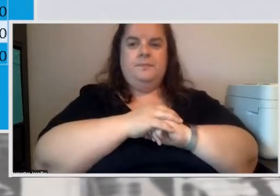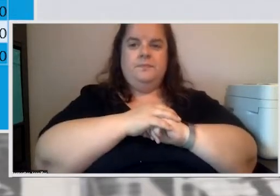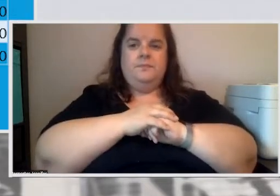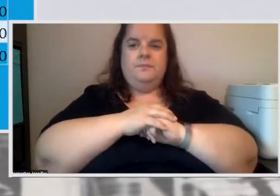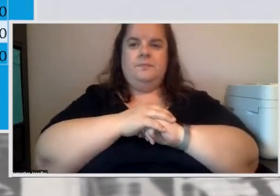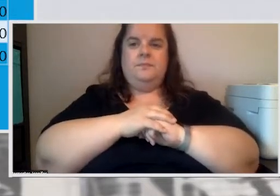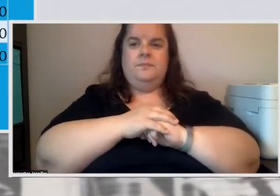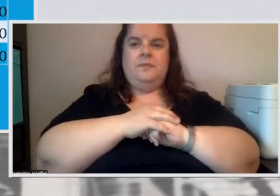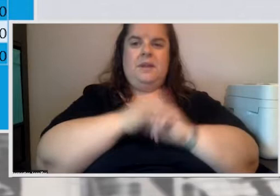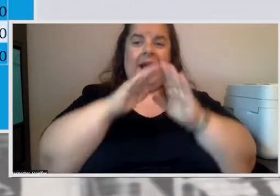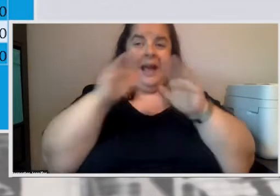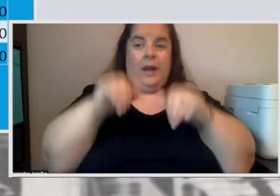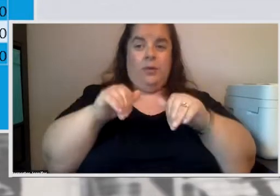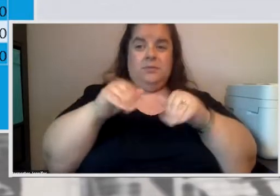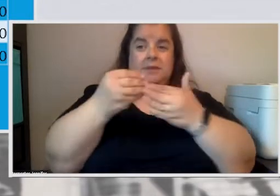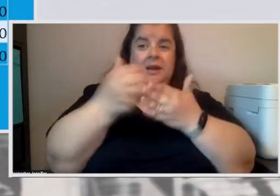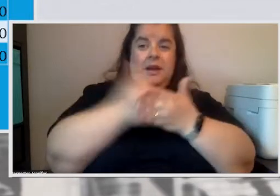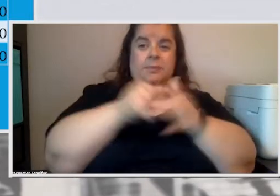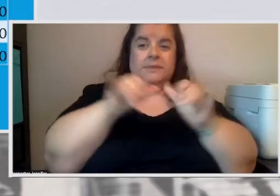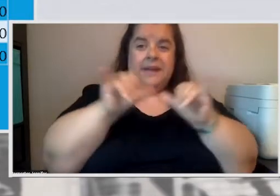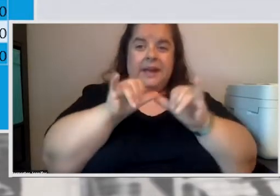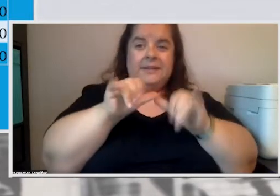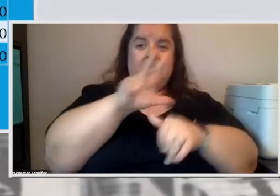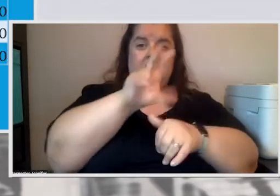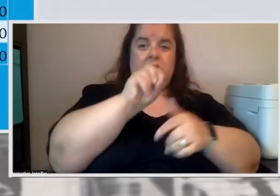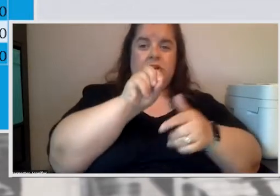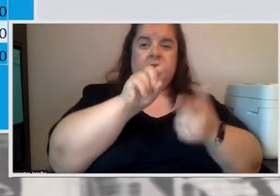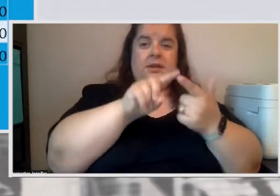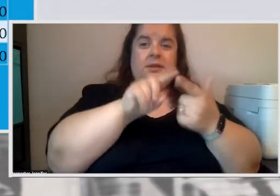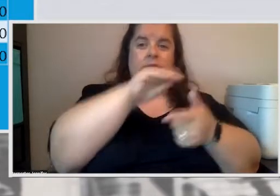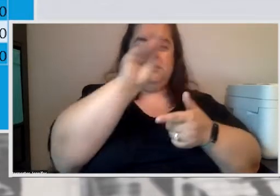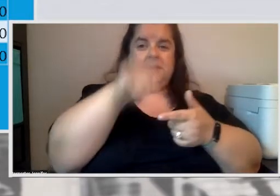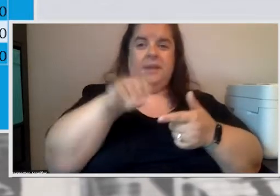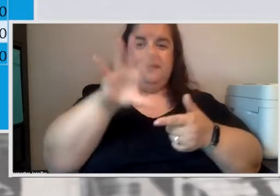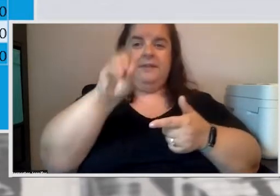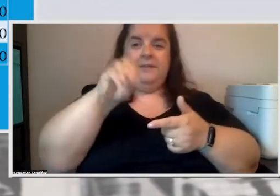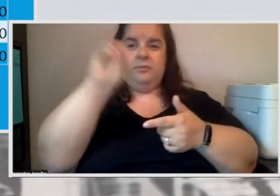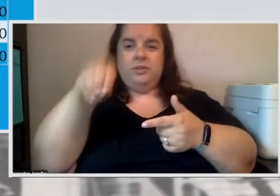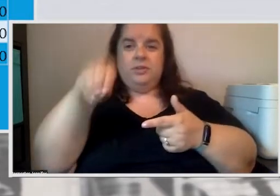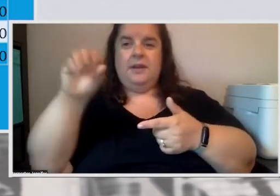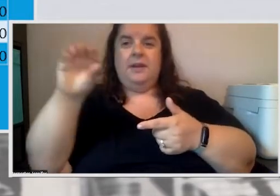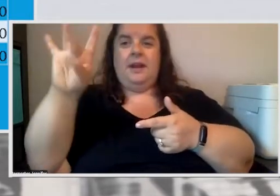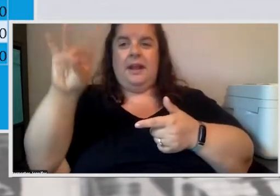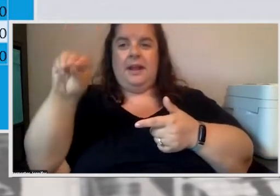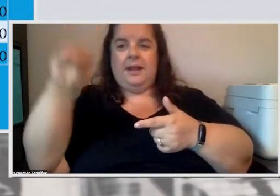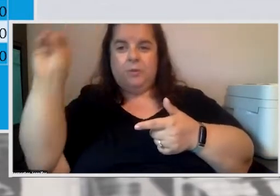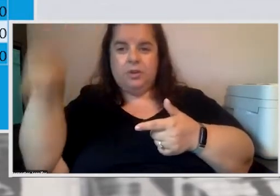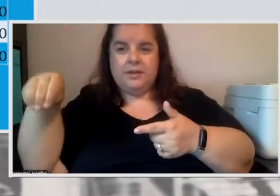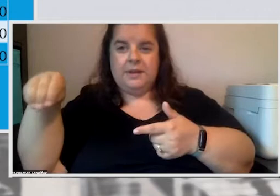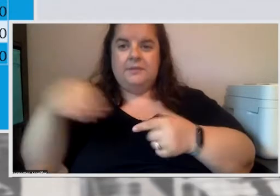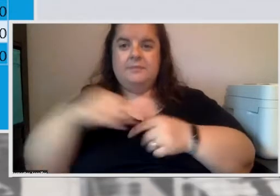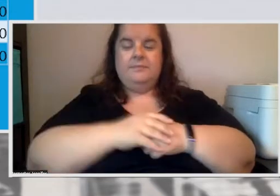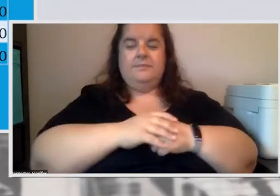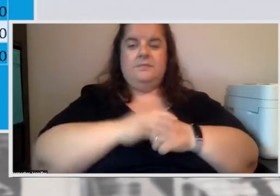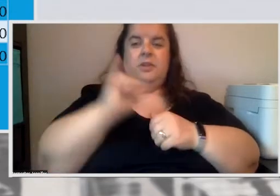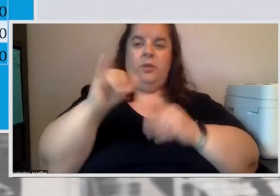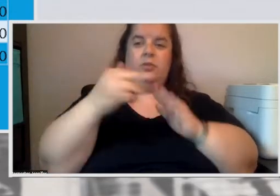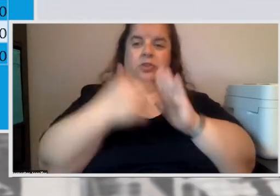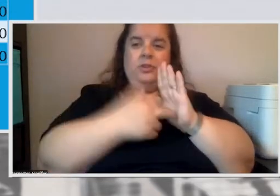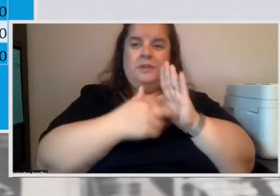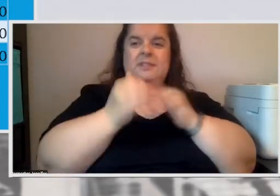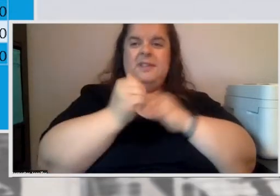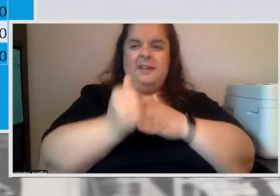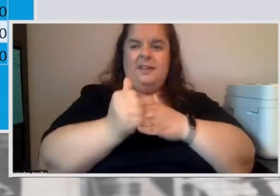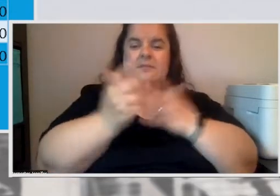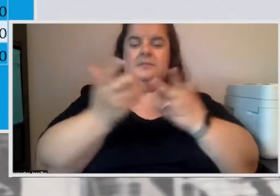size. And then you can see 30, 50, and then 80 by household size. And these are the guidelines that we use